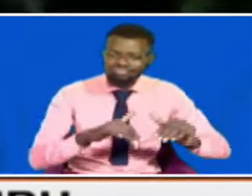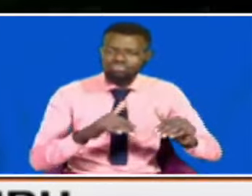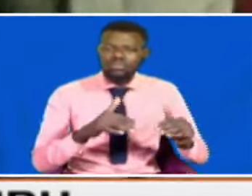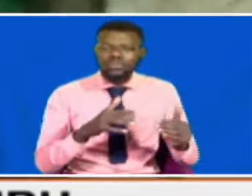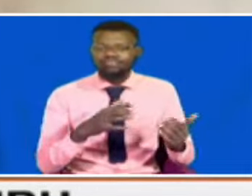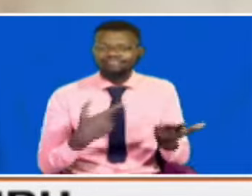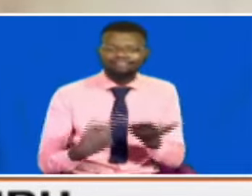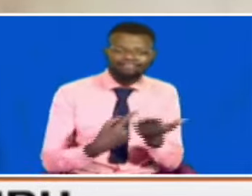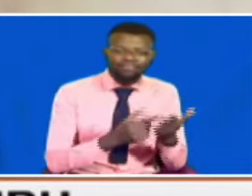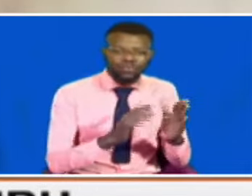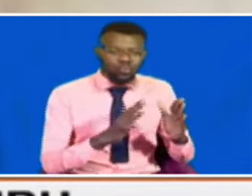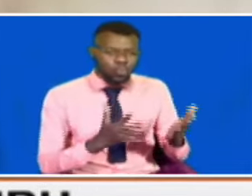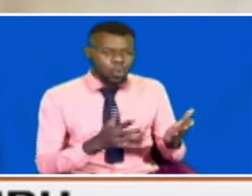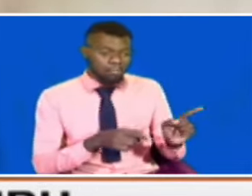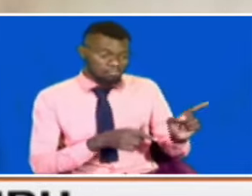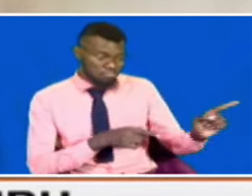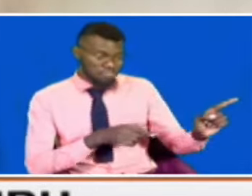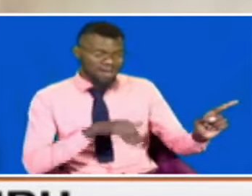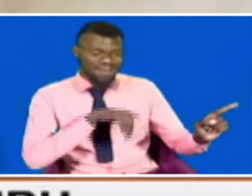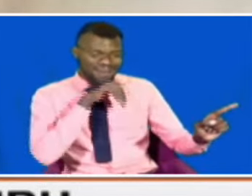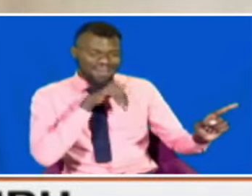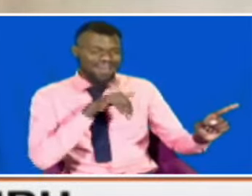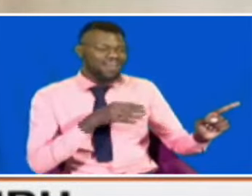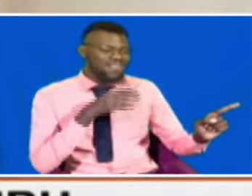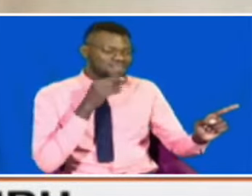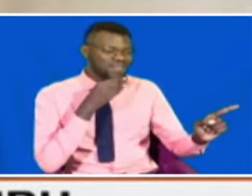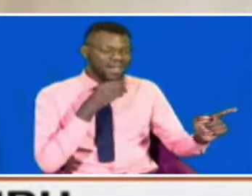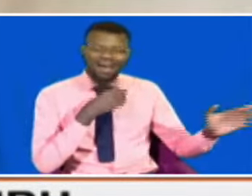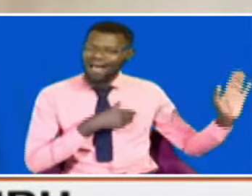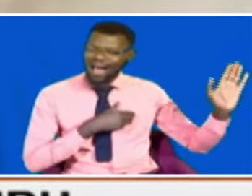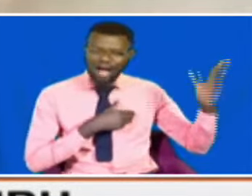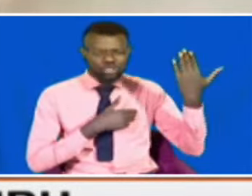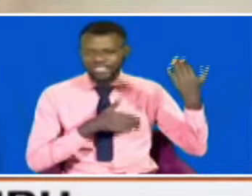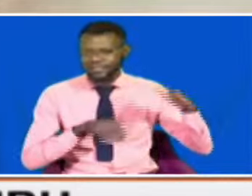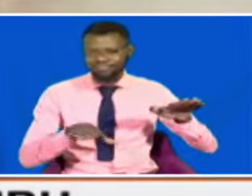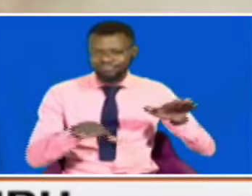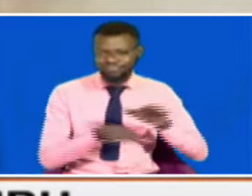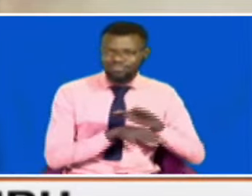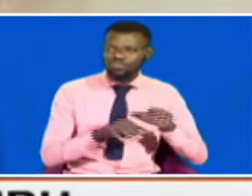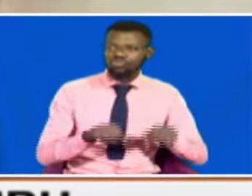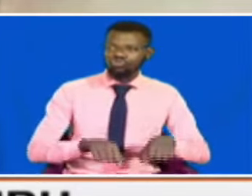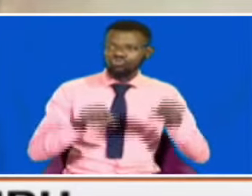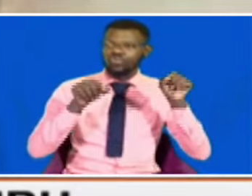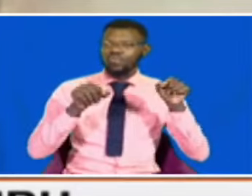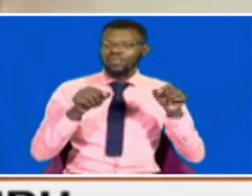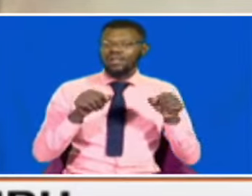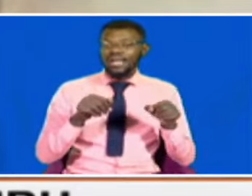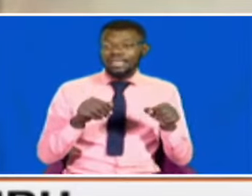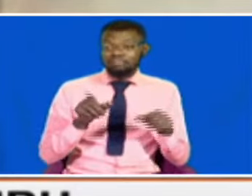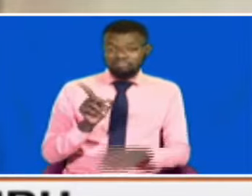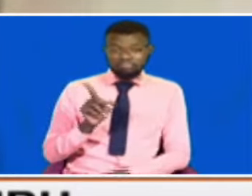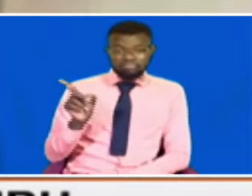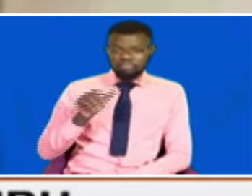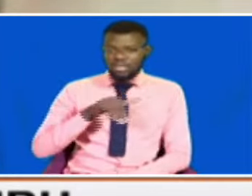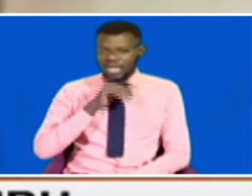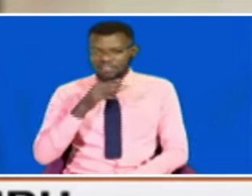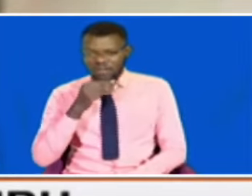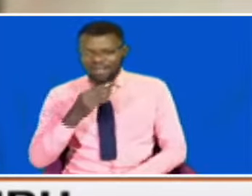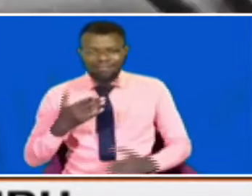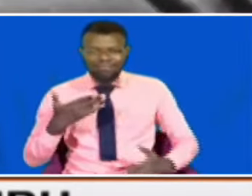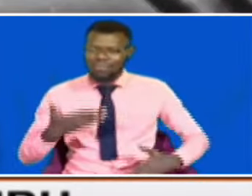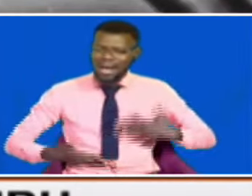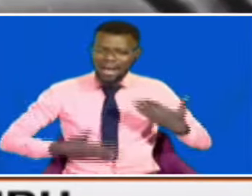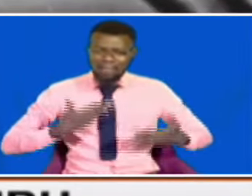scrap the position of Oginga Odinga as the vice chair and instead have deputies from each province. Oginga was not happy with the